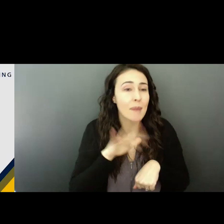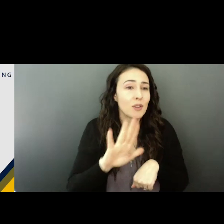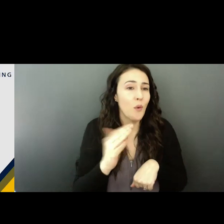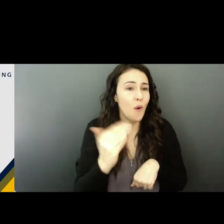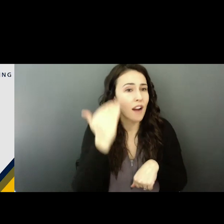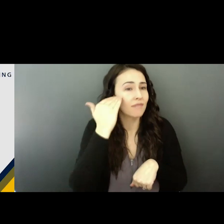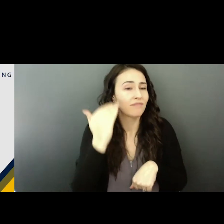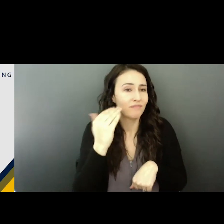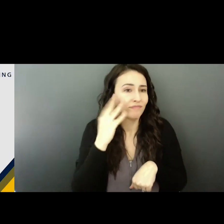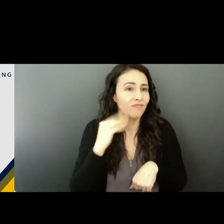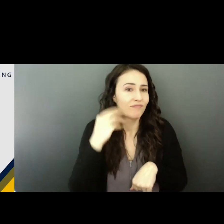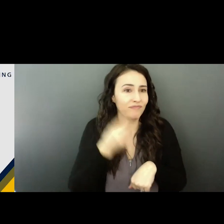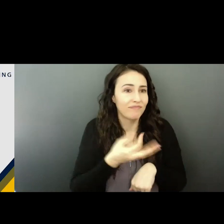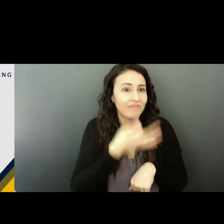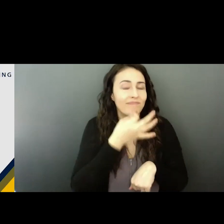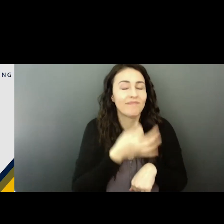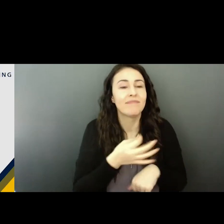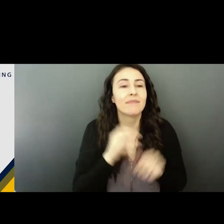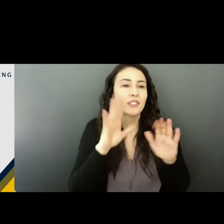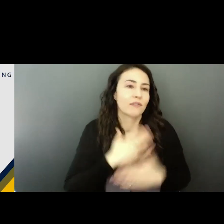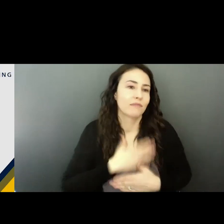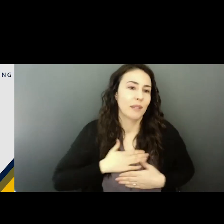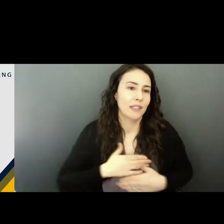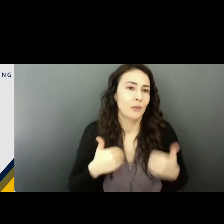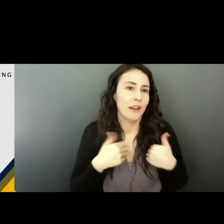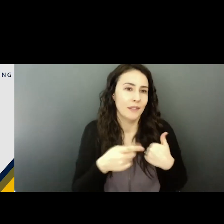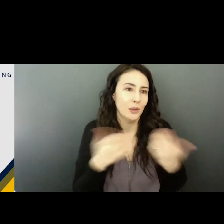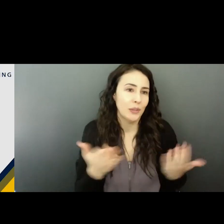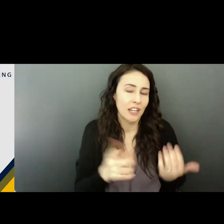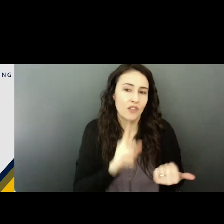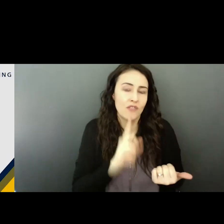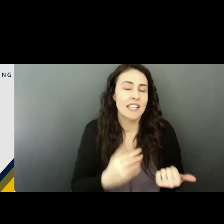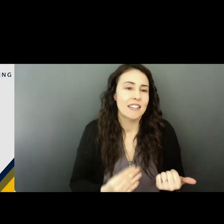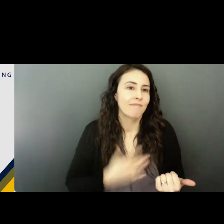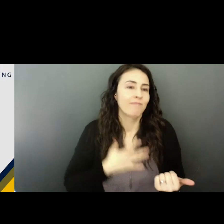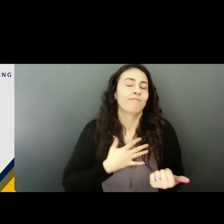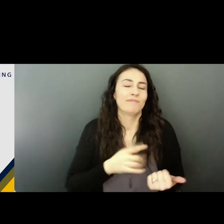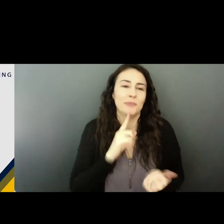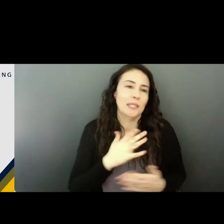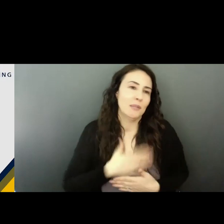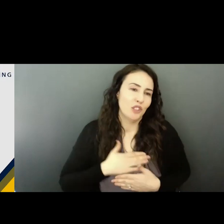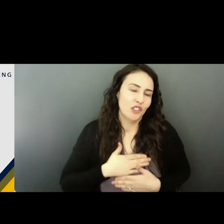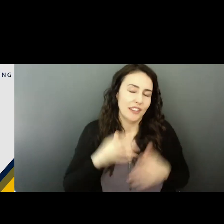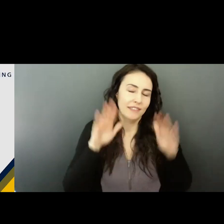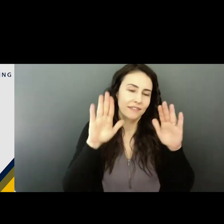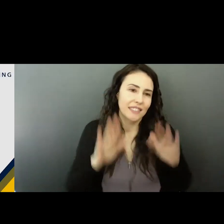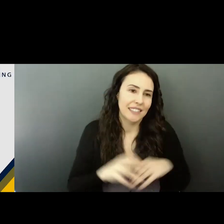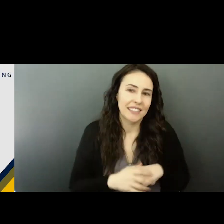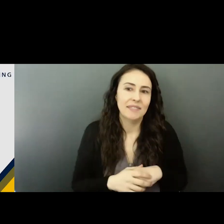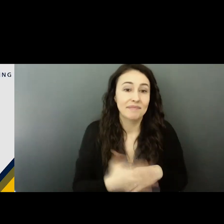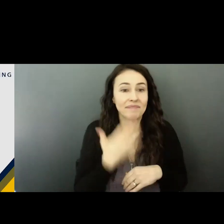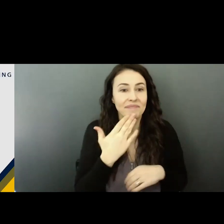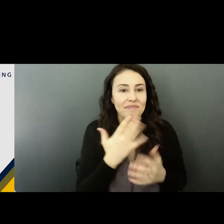a great pleasure to have you. Truly inspirational. Really appreciate this. Is just fantastic overview. Thank you very